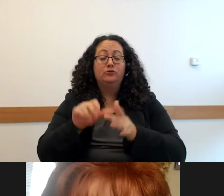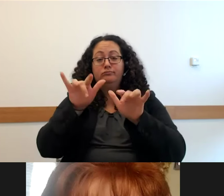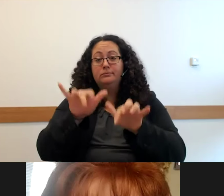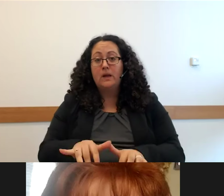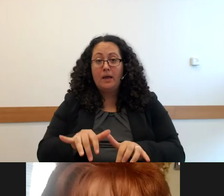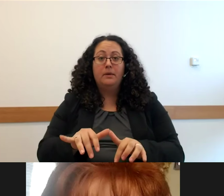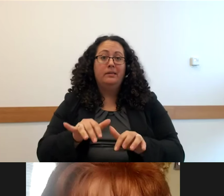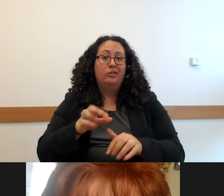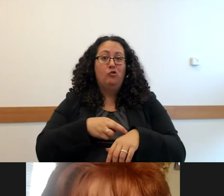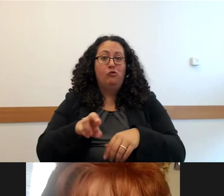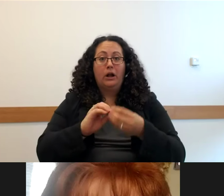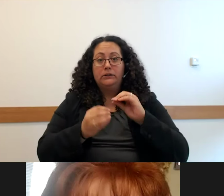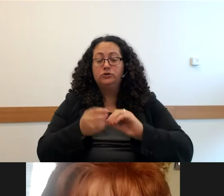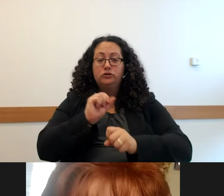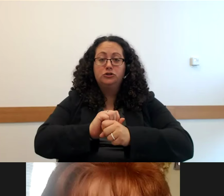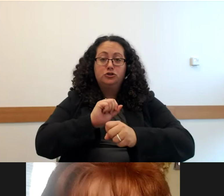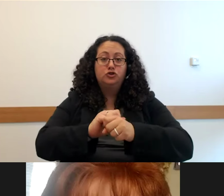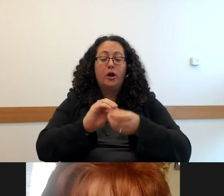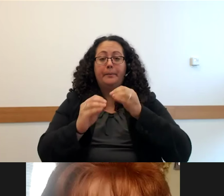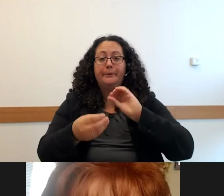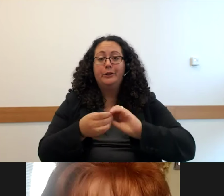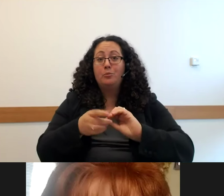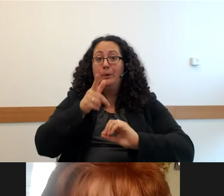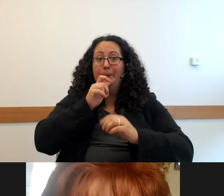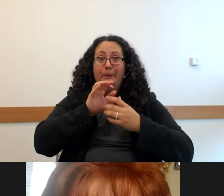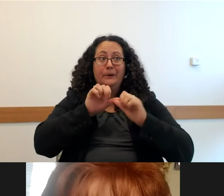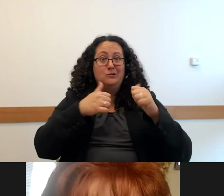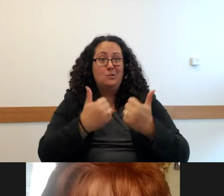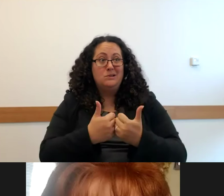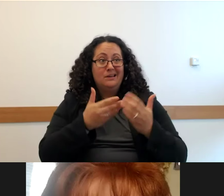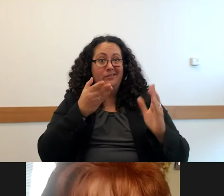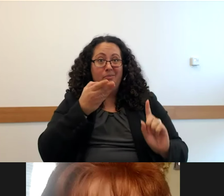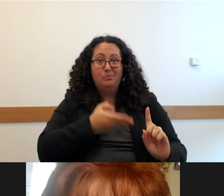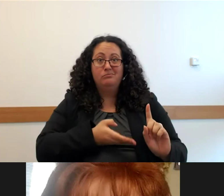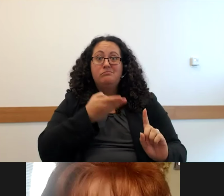requisition number or the job number of that open customer service associate position.